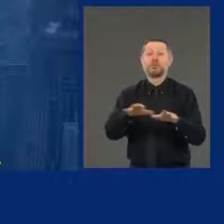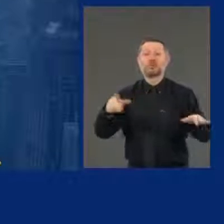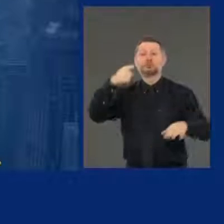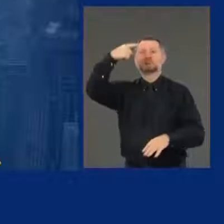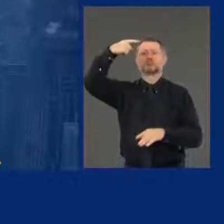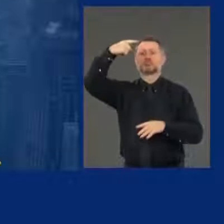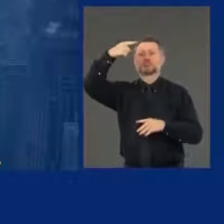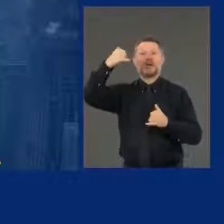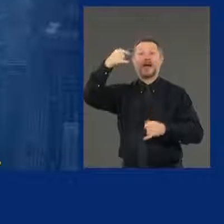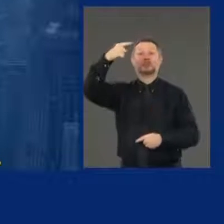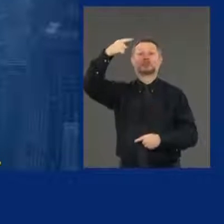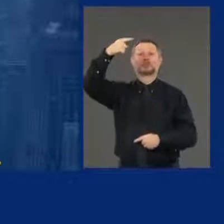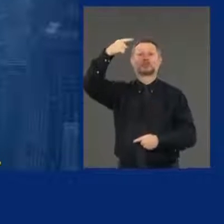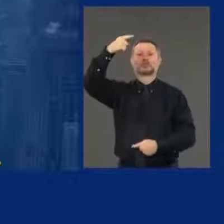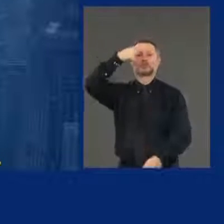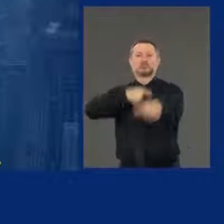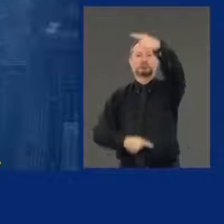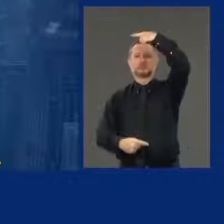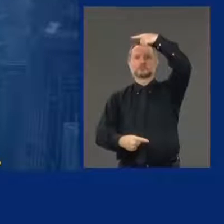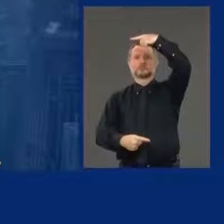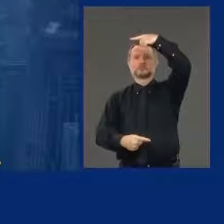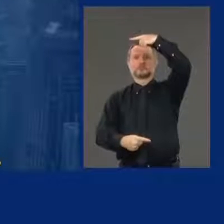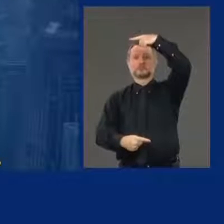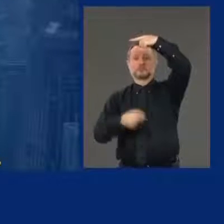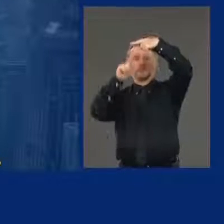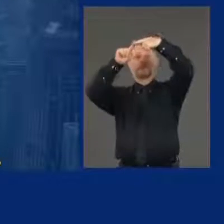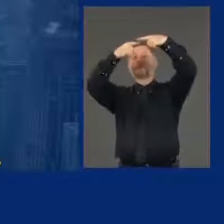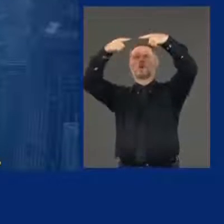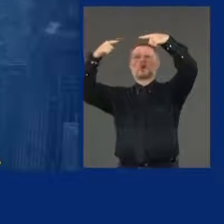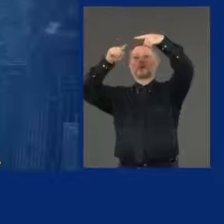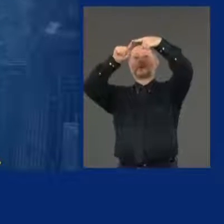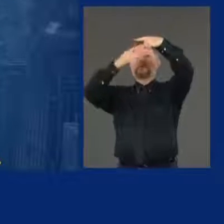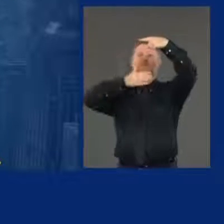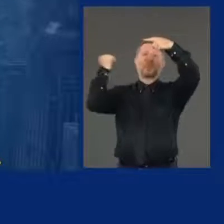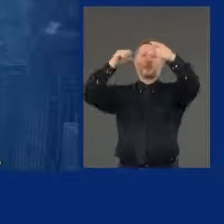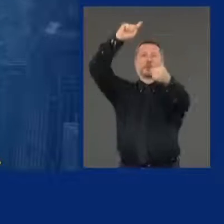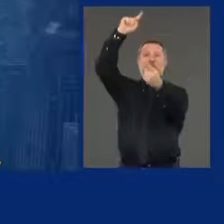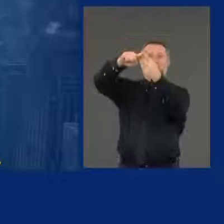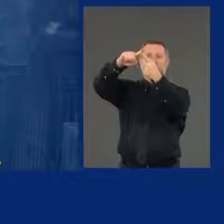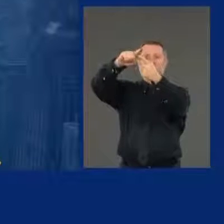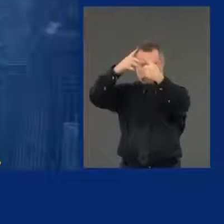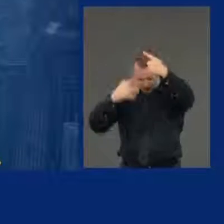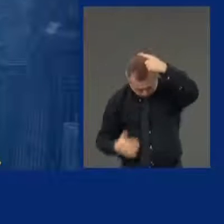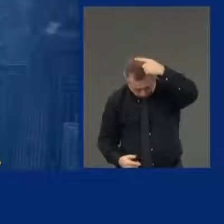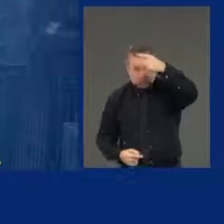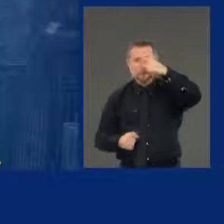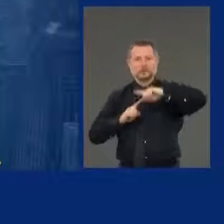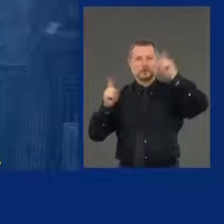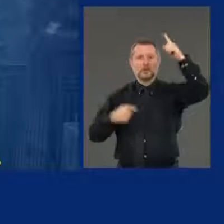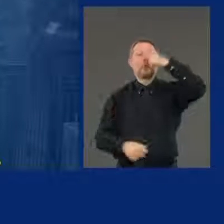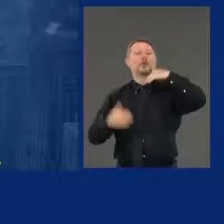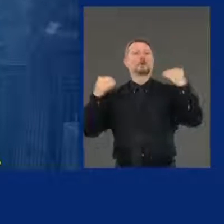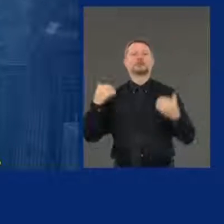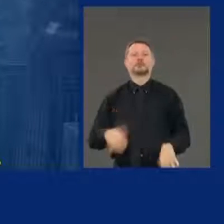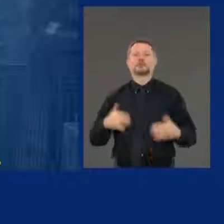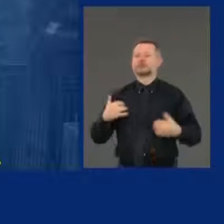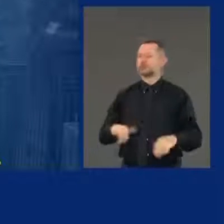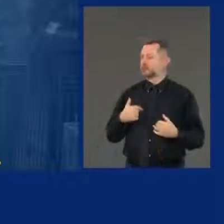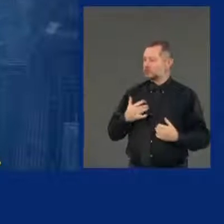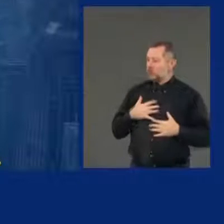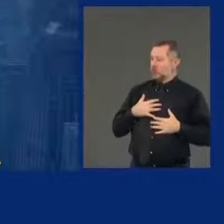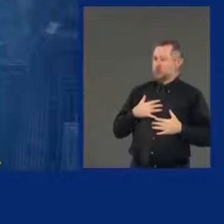best number in terms of reducing the rate of transmission. That is a startling